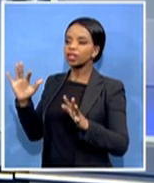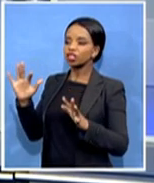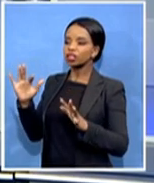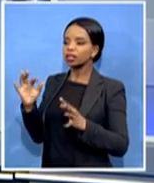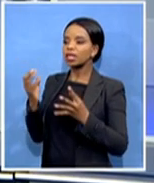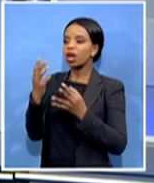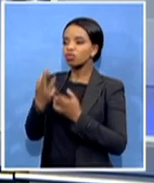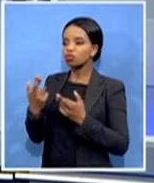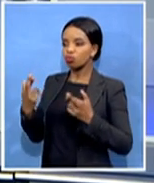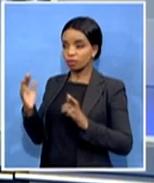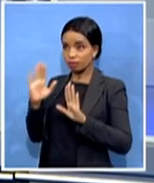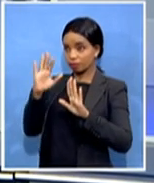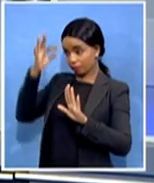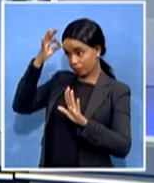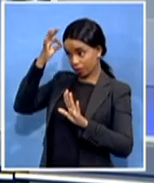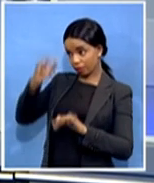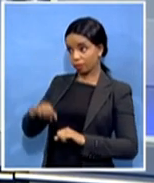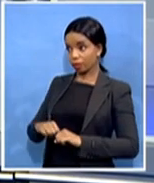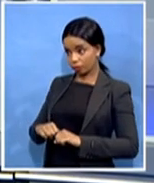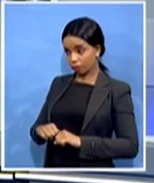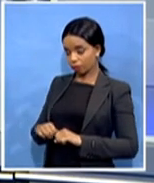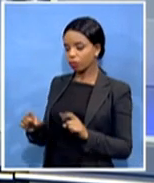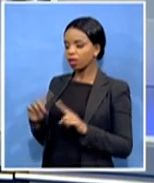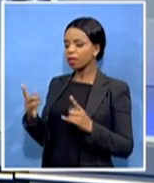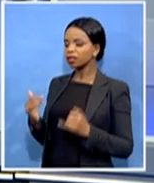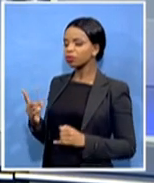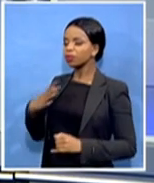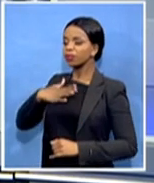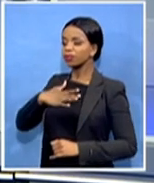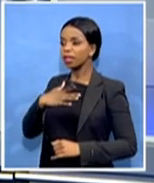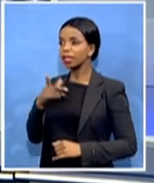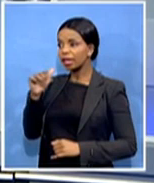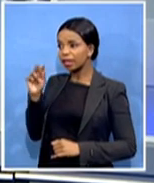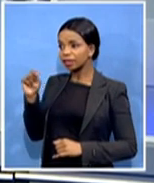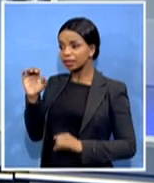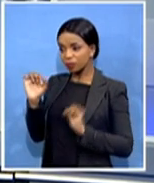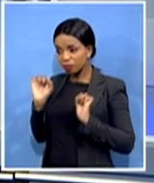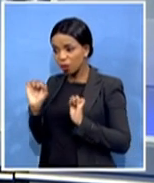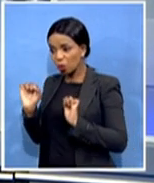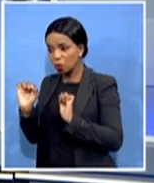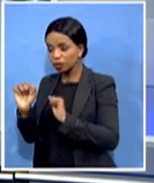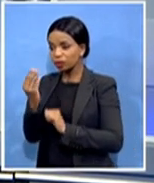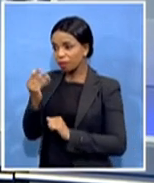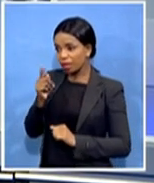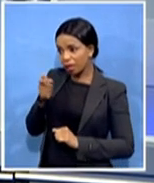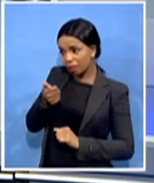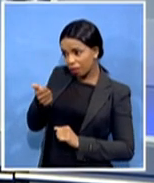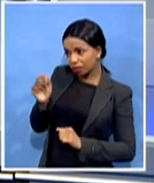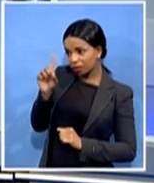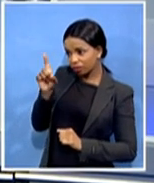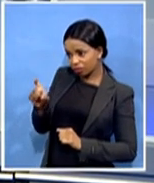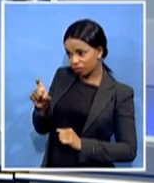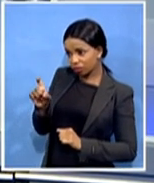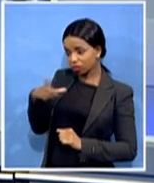pushed in terms of paying back this money to a large part because of pressure from other political parties as well as